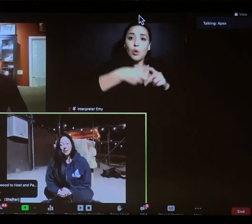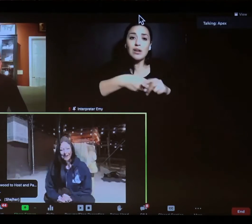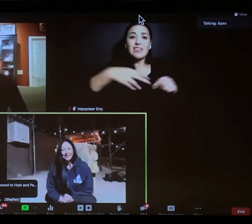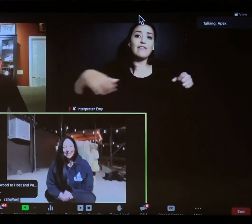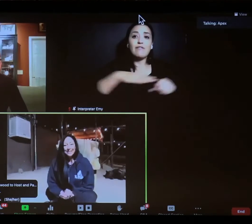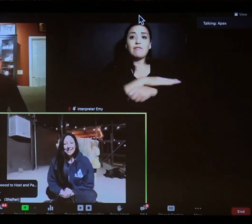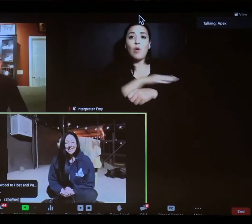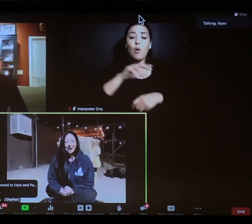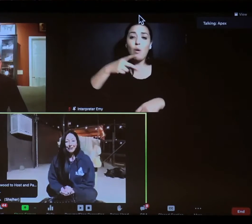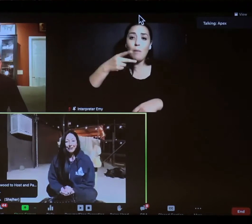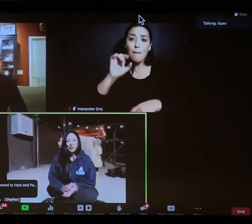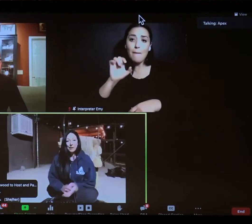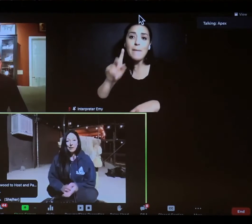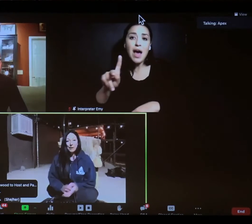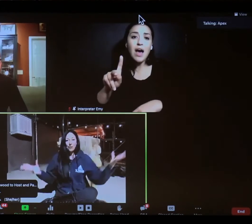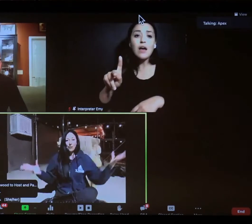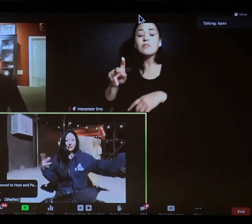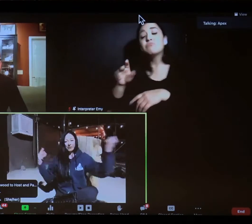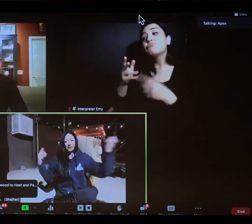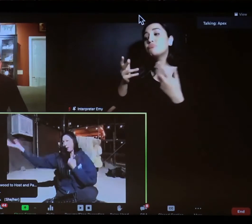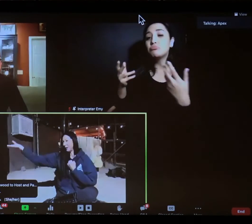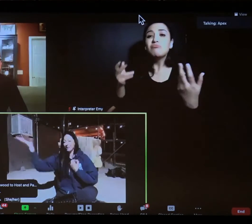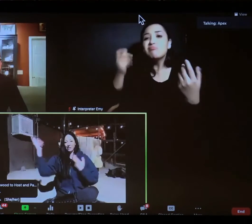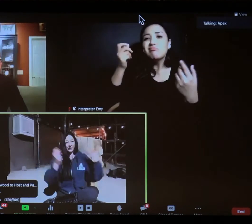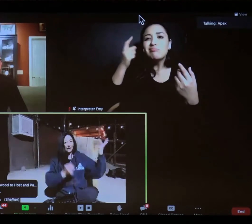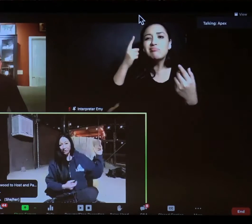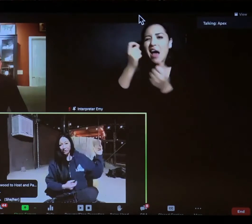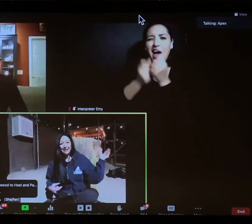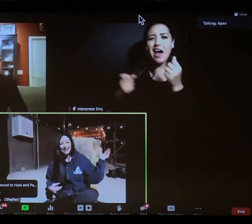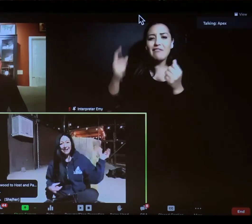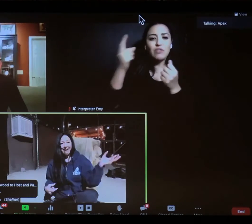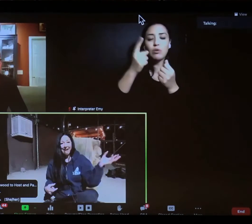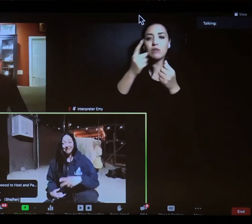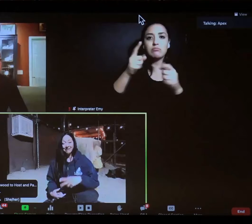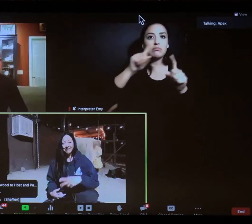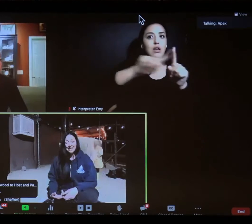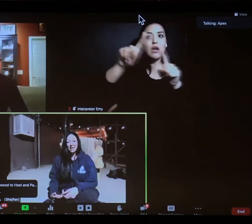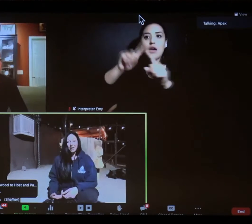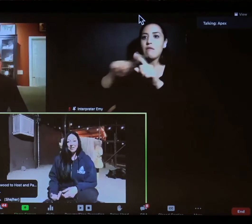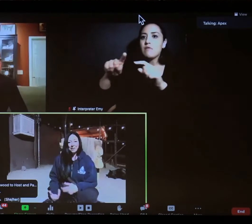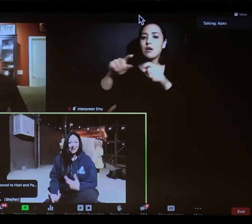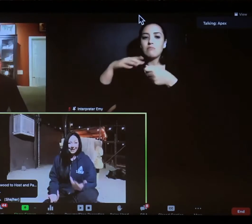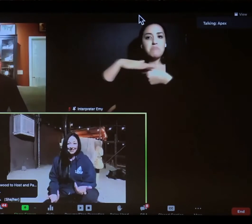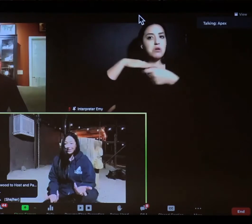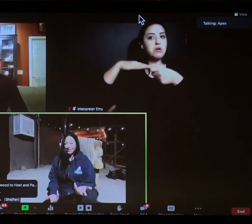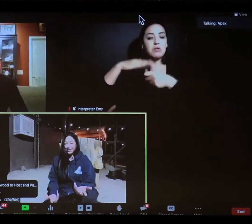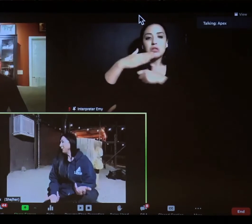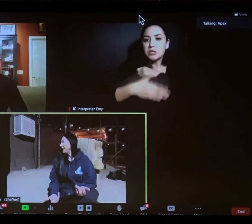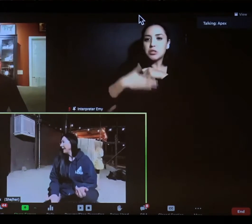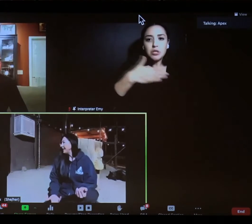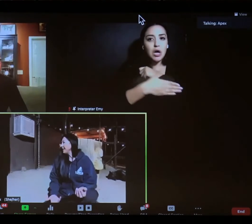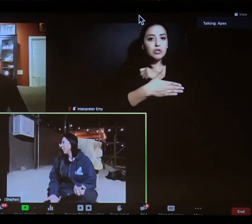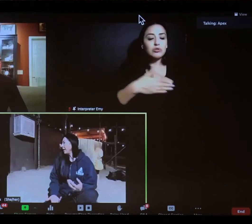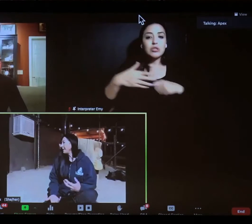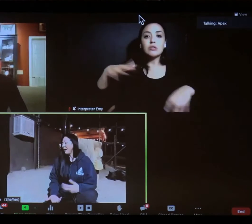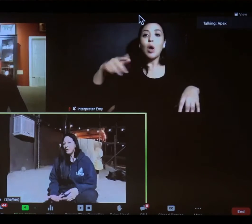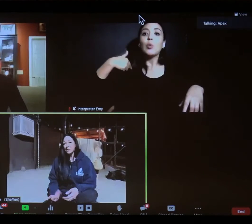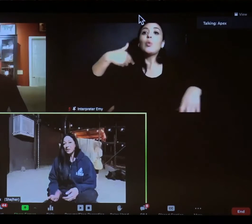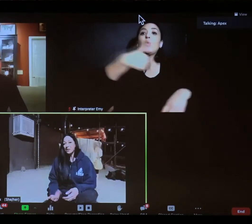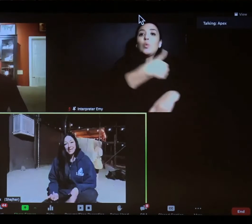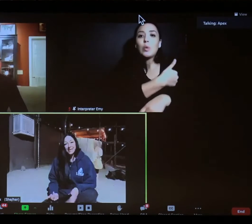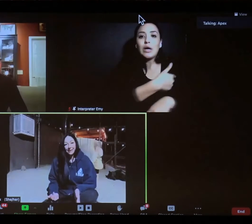mean, everybody's coming from different parts of the country, and so it's up to us to, you know, allow them